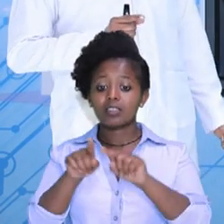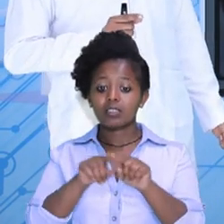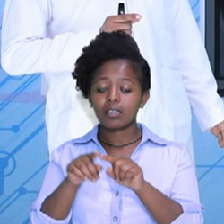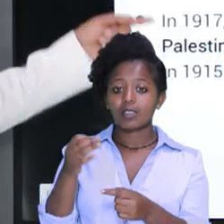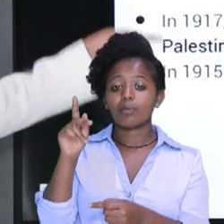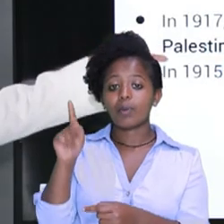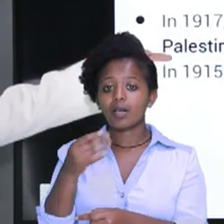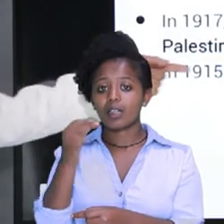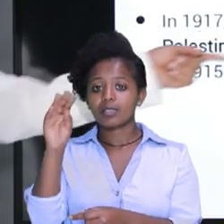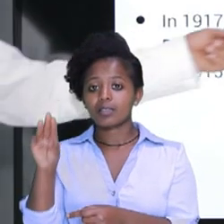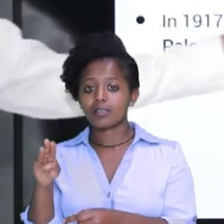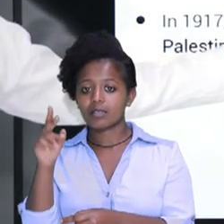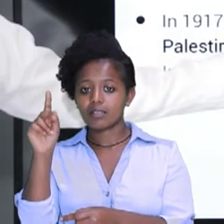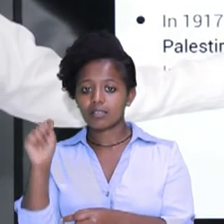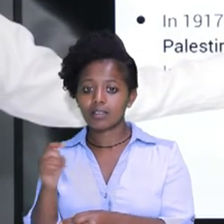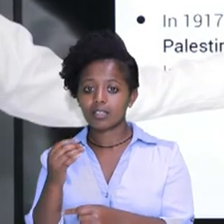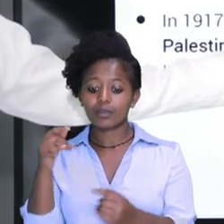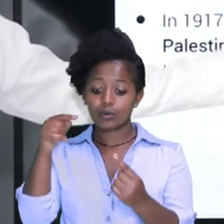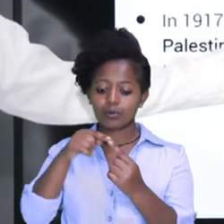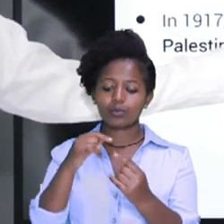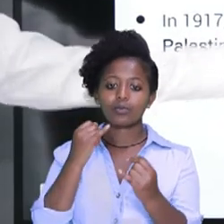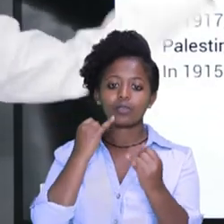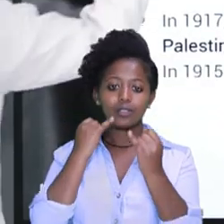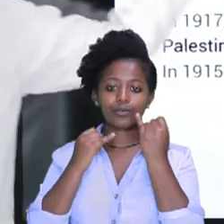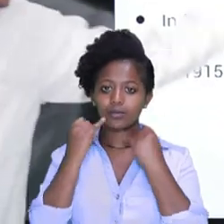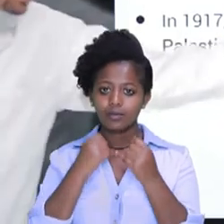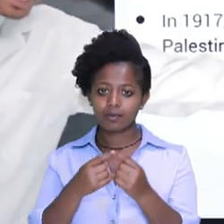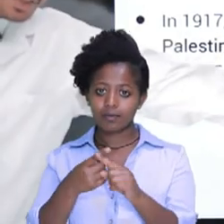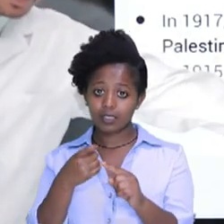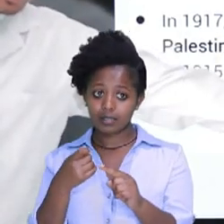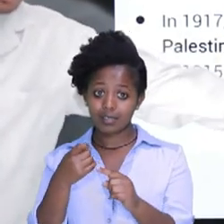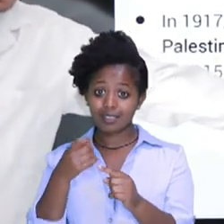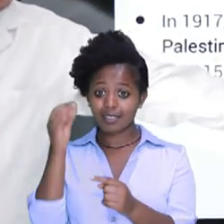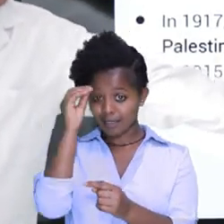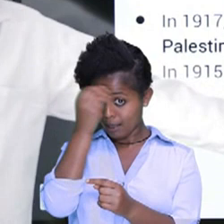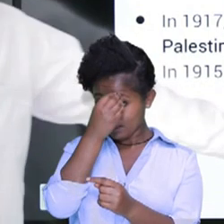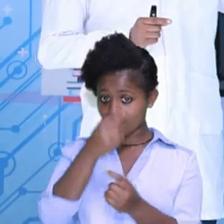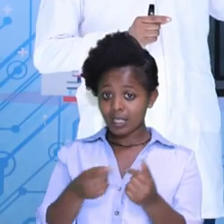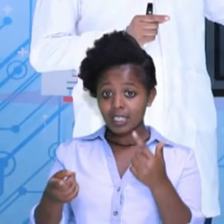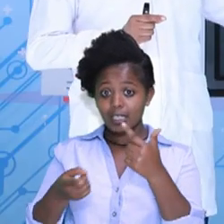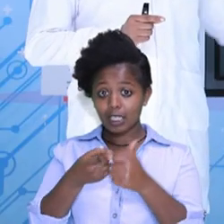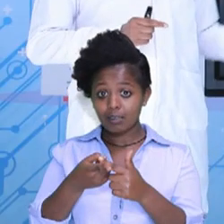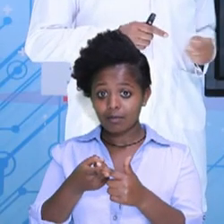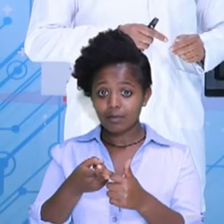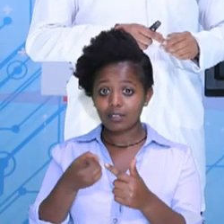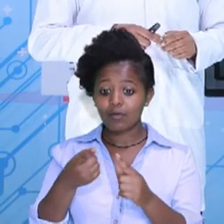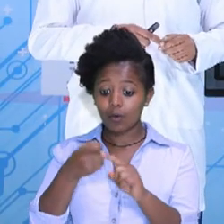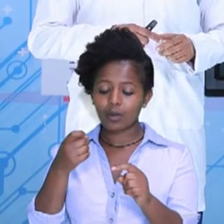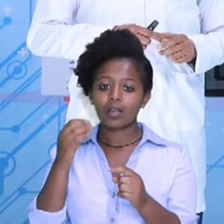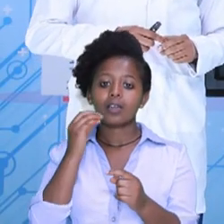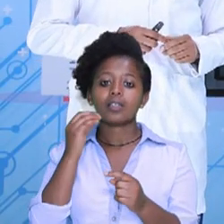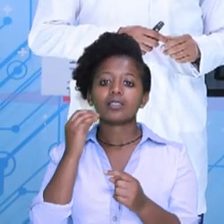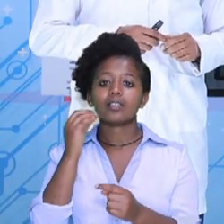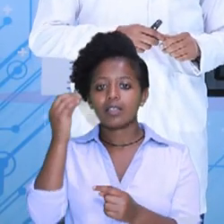that Palestine to the Jew. First for the Arabs, second for Jew.